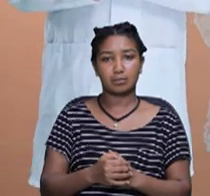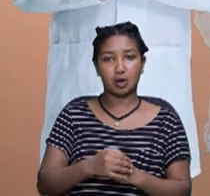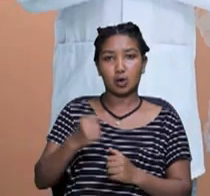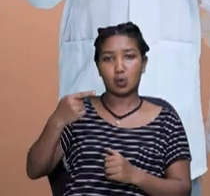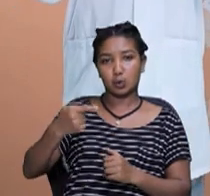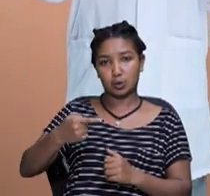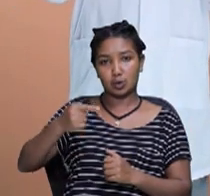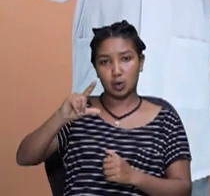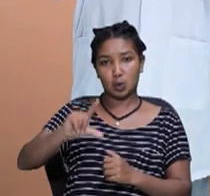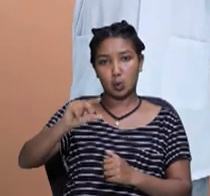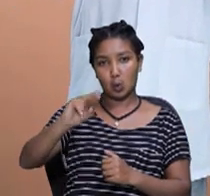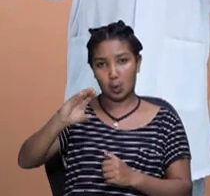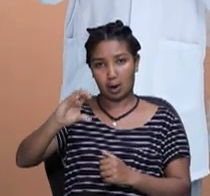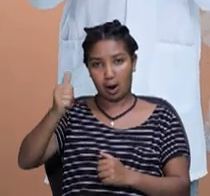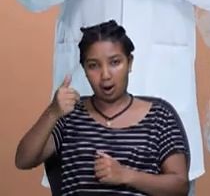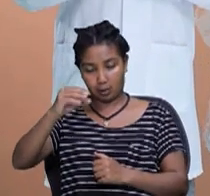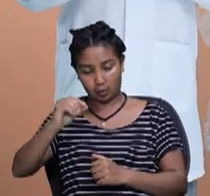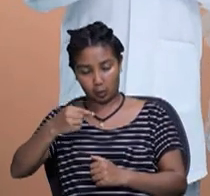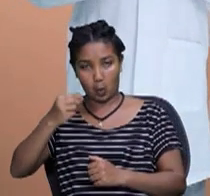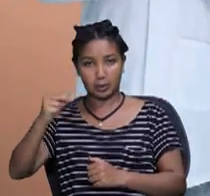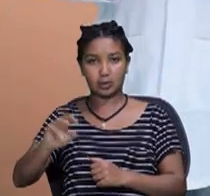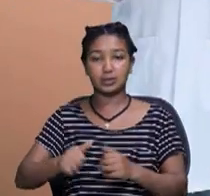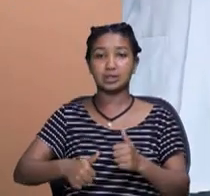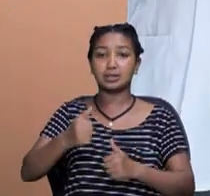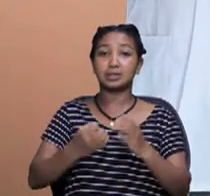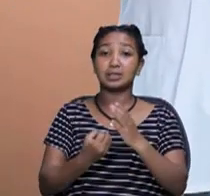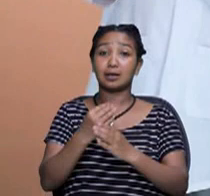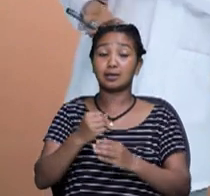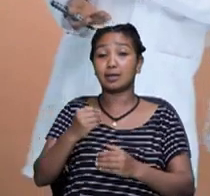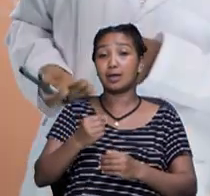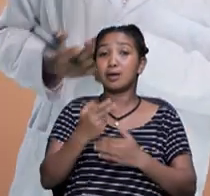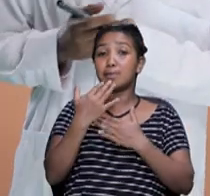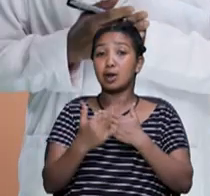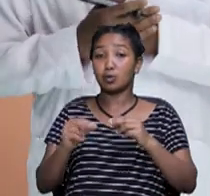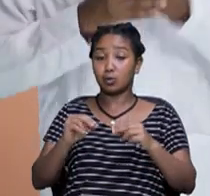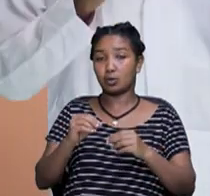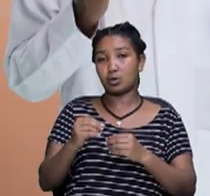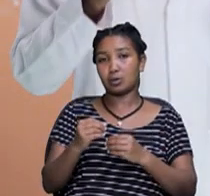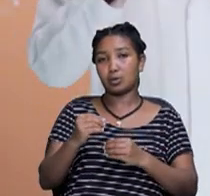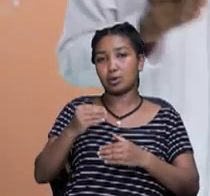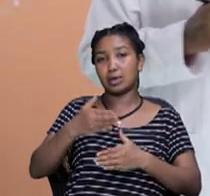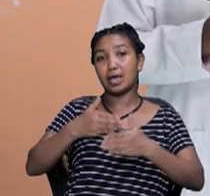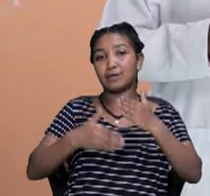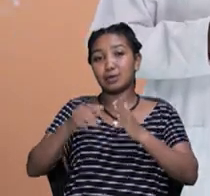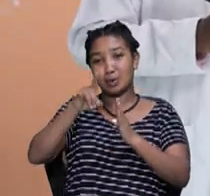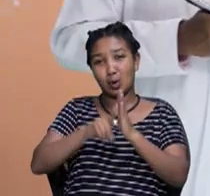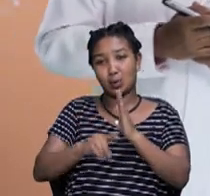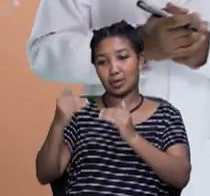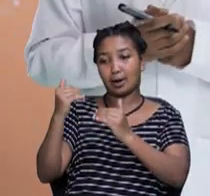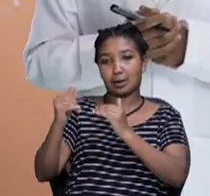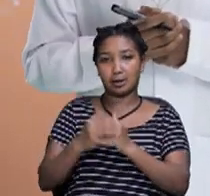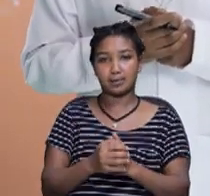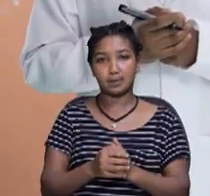glucagon, which secretes when blood glucose level lower below the ideal